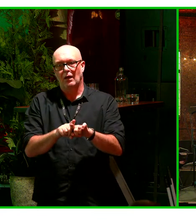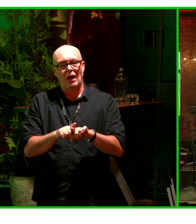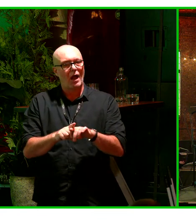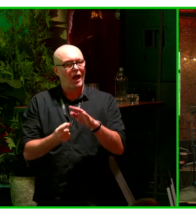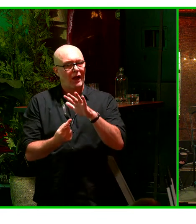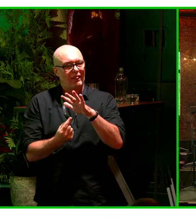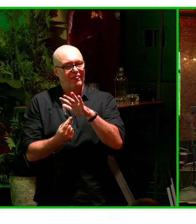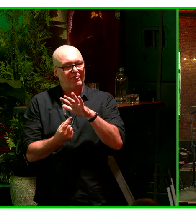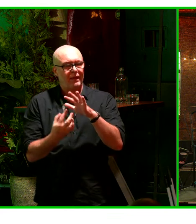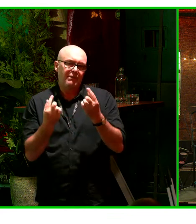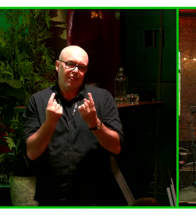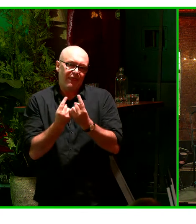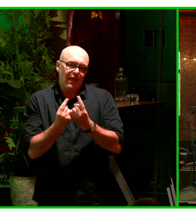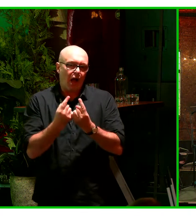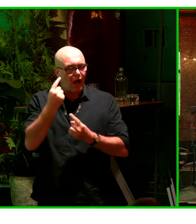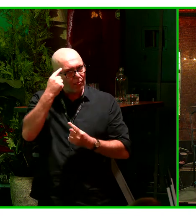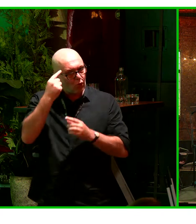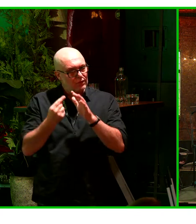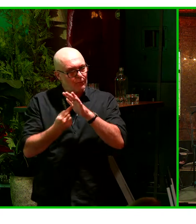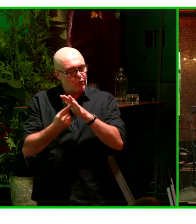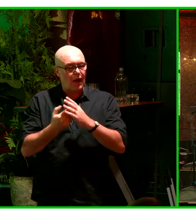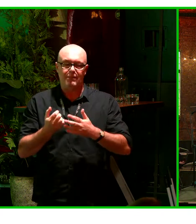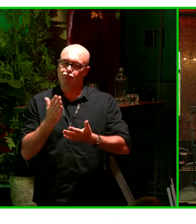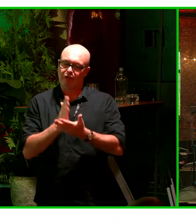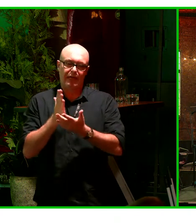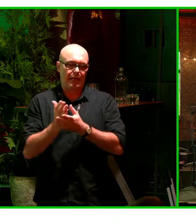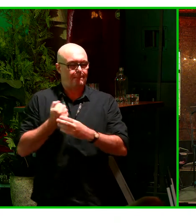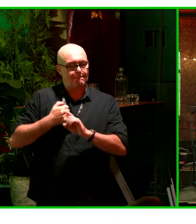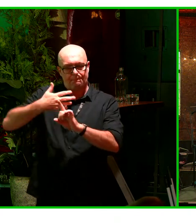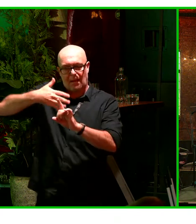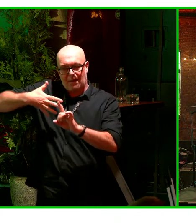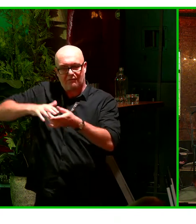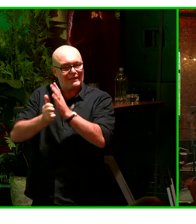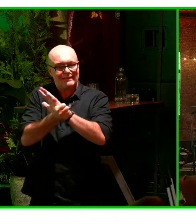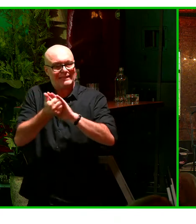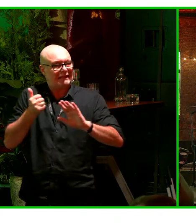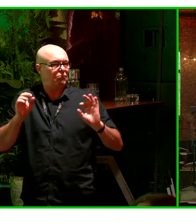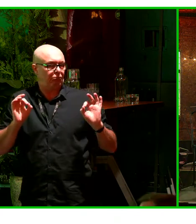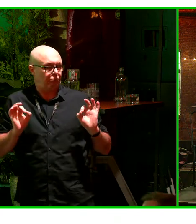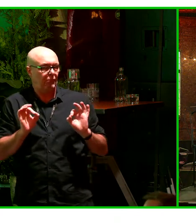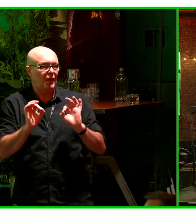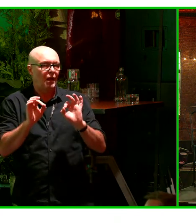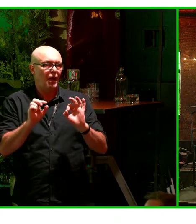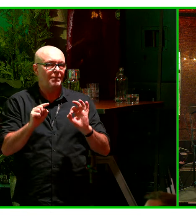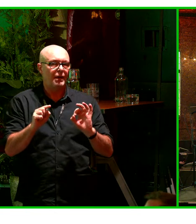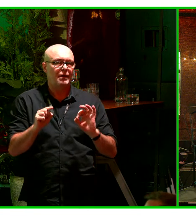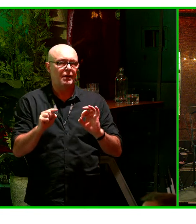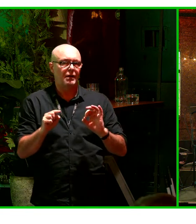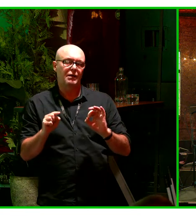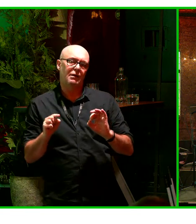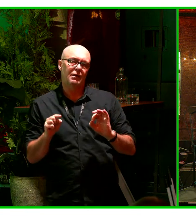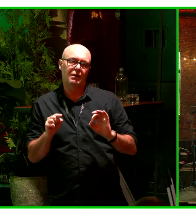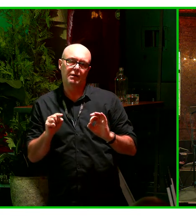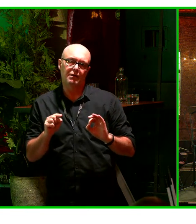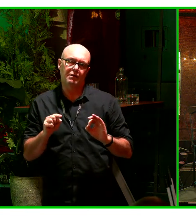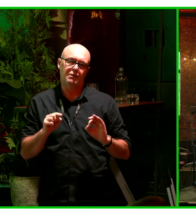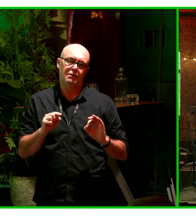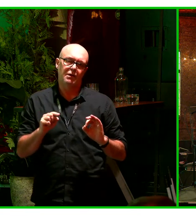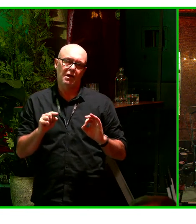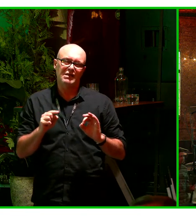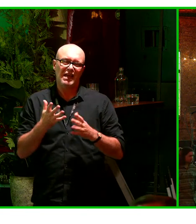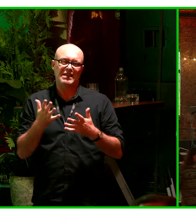me, and I don't really have a background at all in skills, is that there is a kind of tension across the skills landscape between